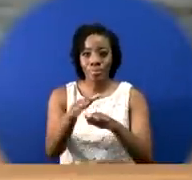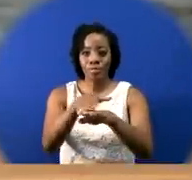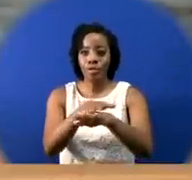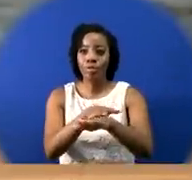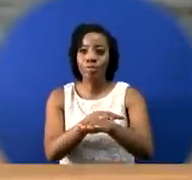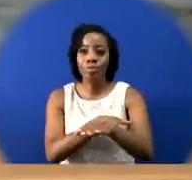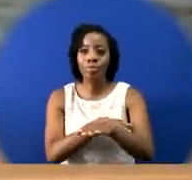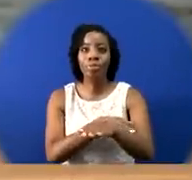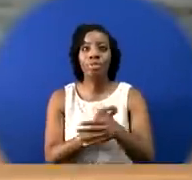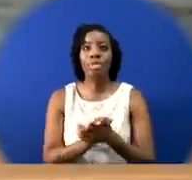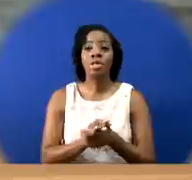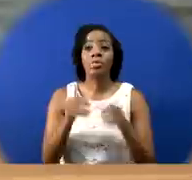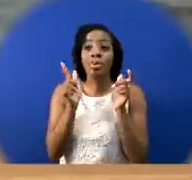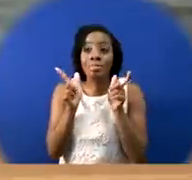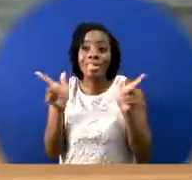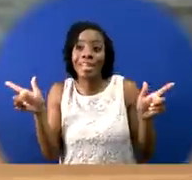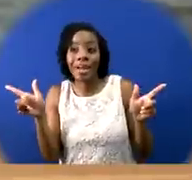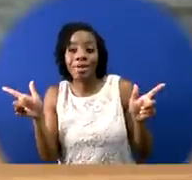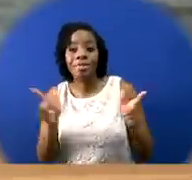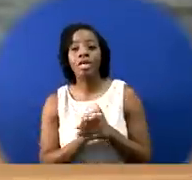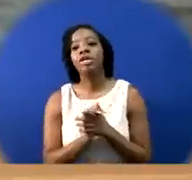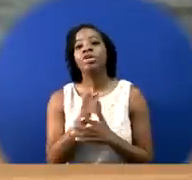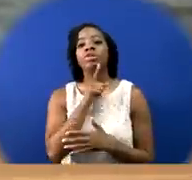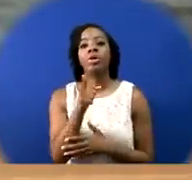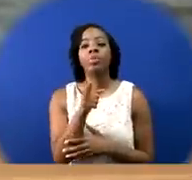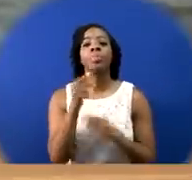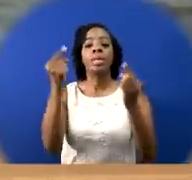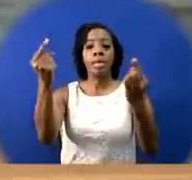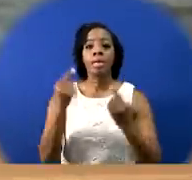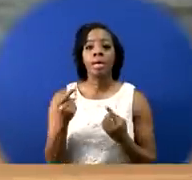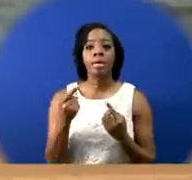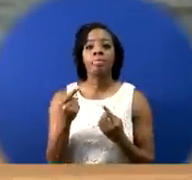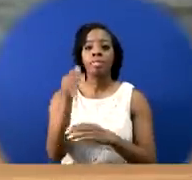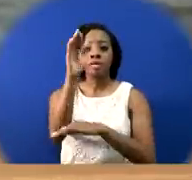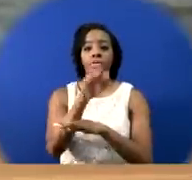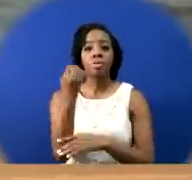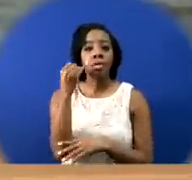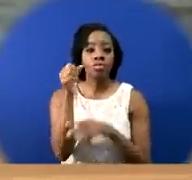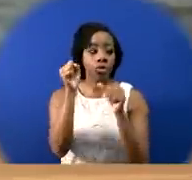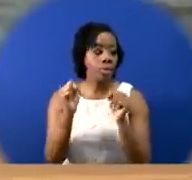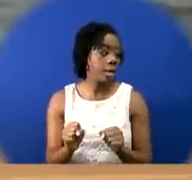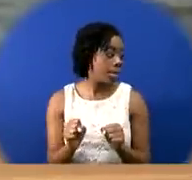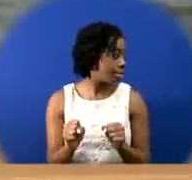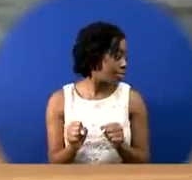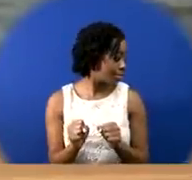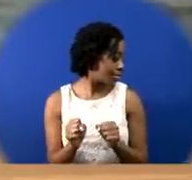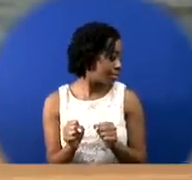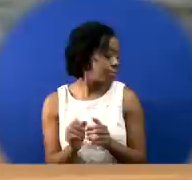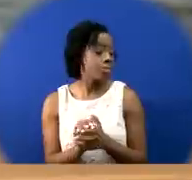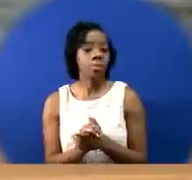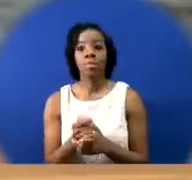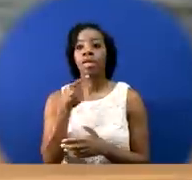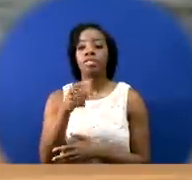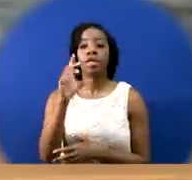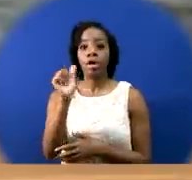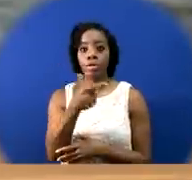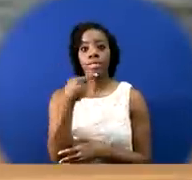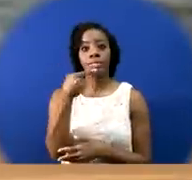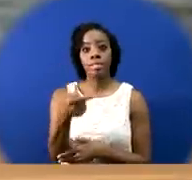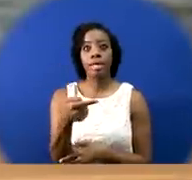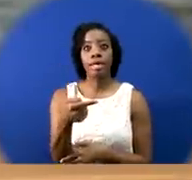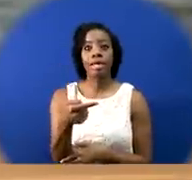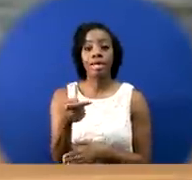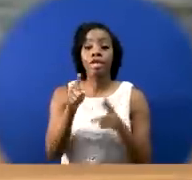they are. We're going to be louder than the children. All right. So please come on back here this afternoon if you're able at 3 o'clock. I said all that to say, let's get to